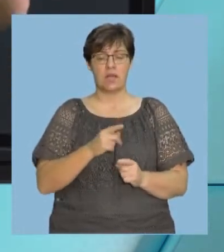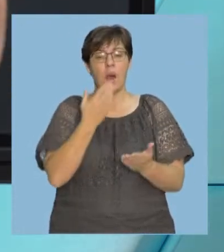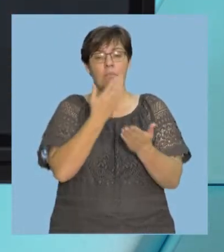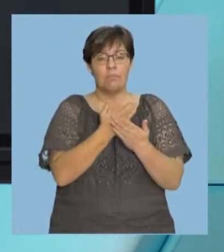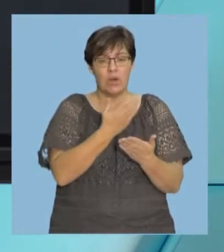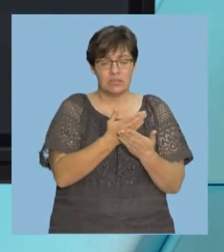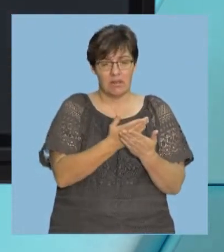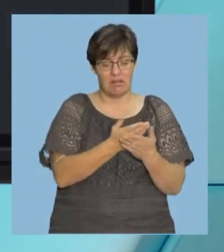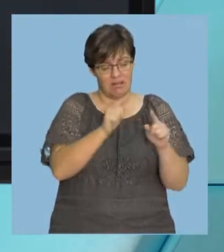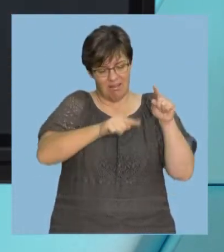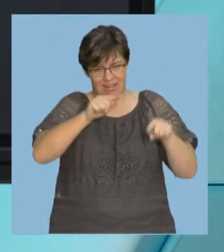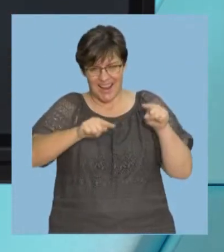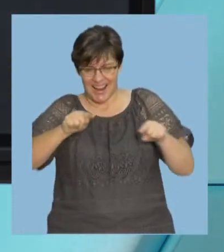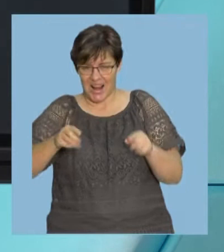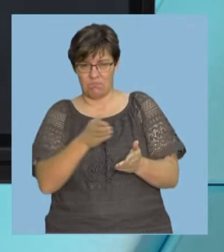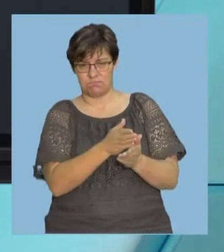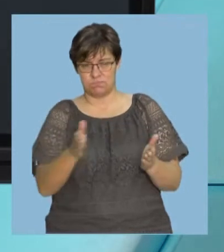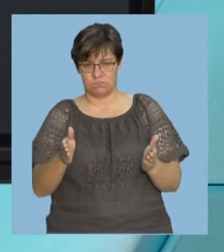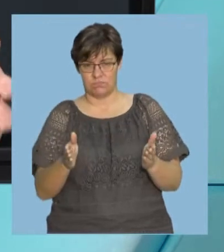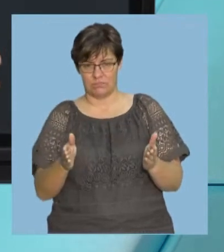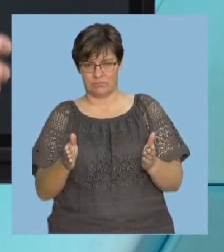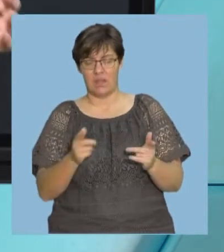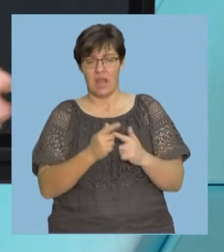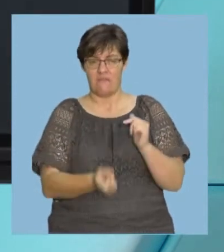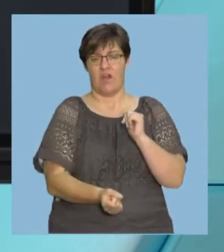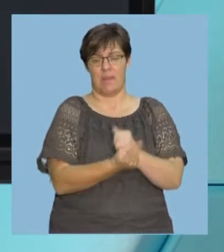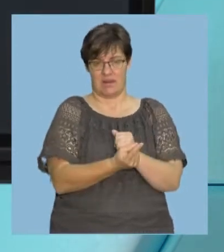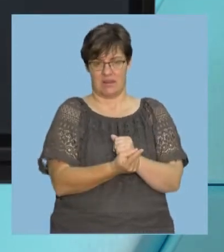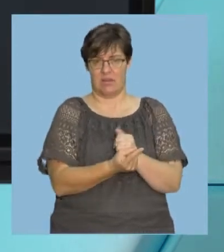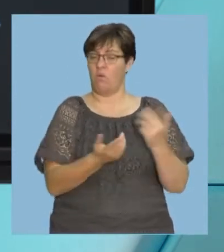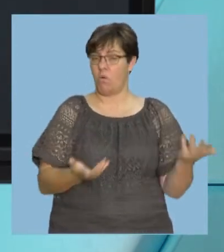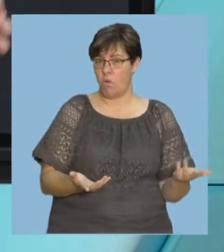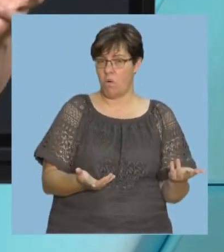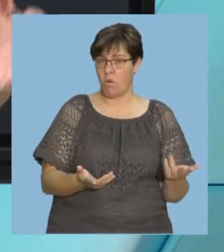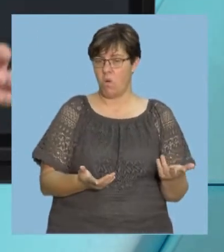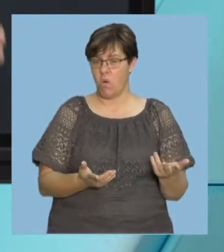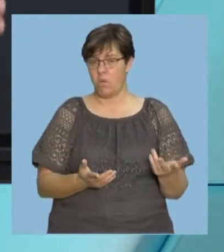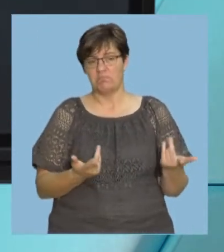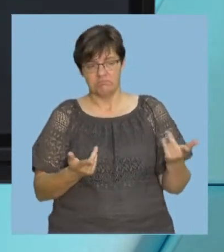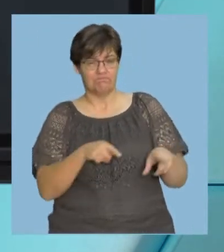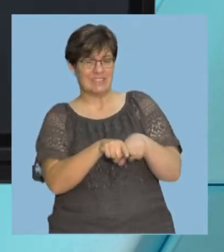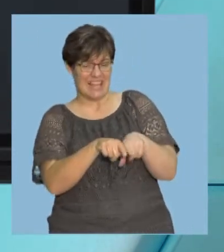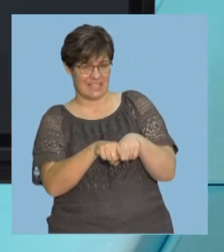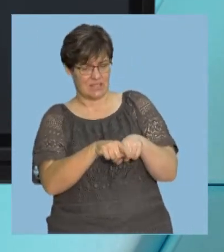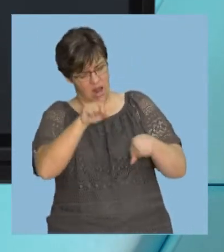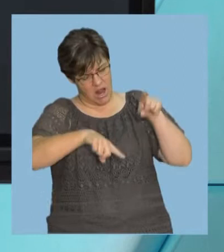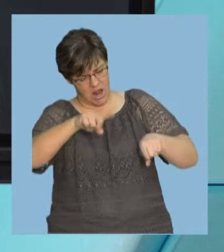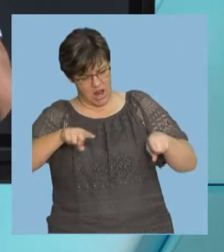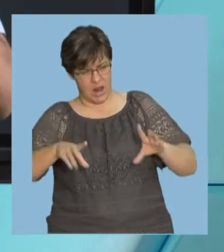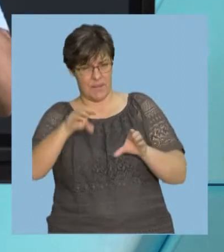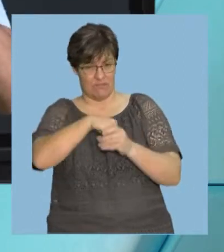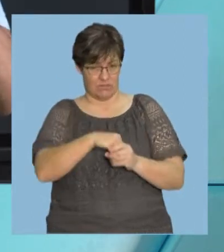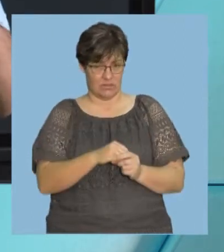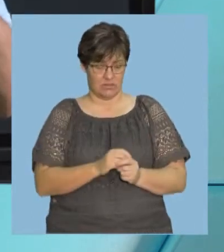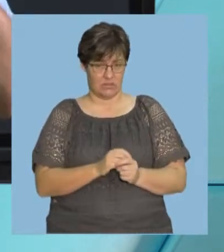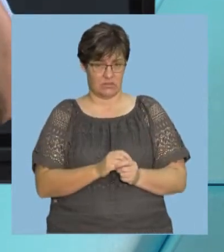the possibilities that there were for a particular event or for a particular scenario or experiment. When we